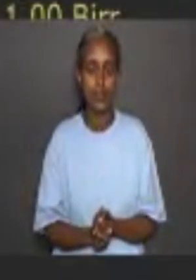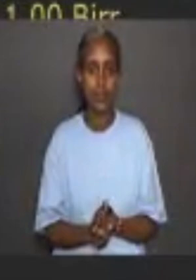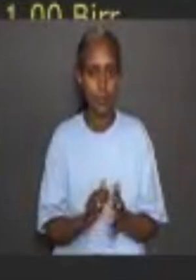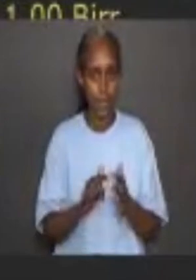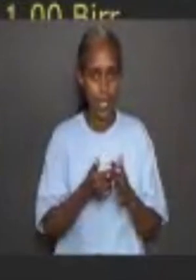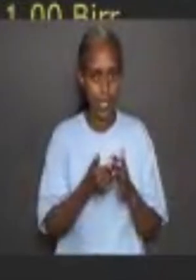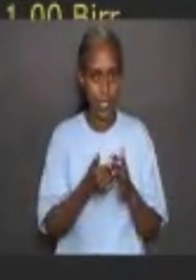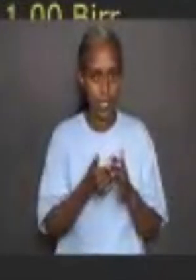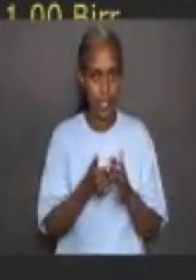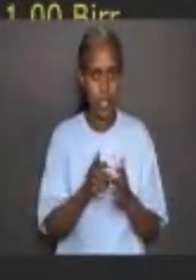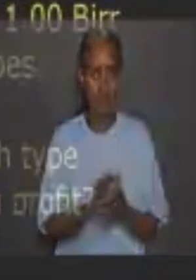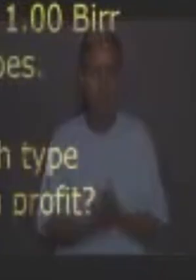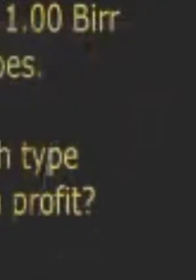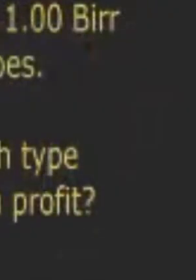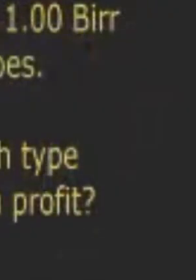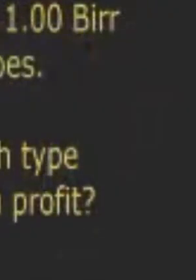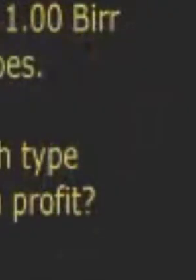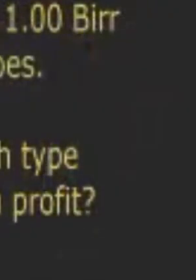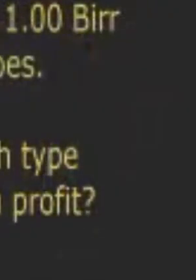Begin.